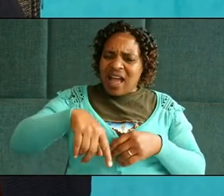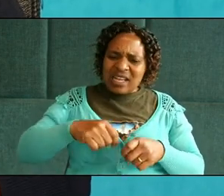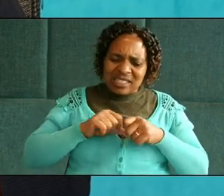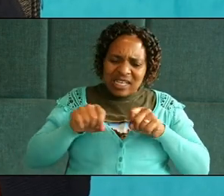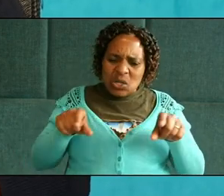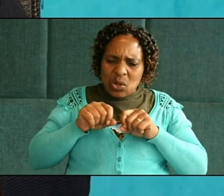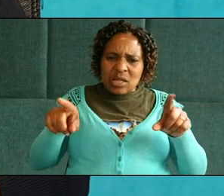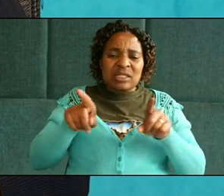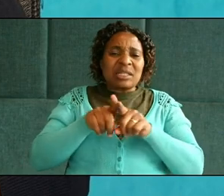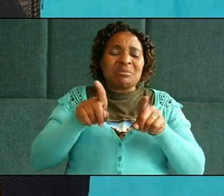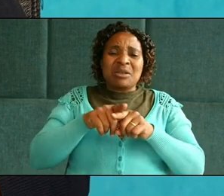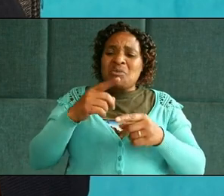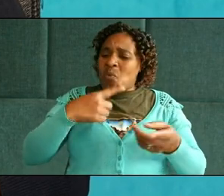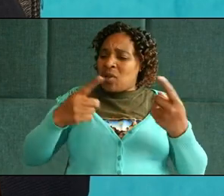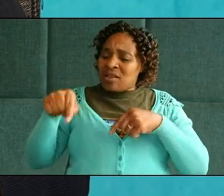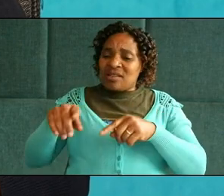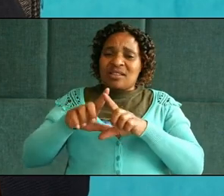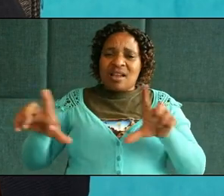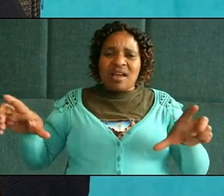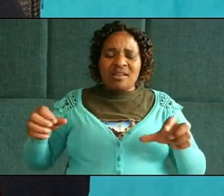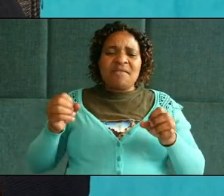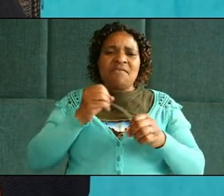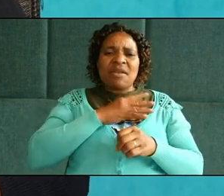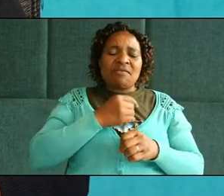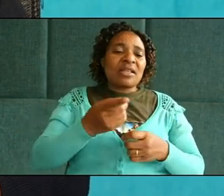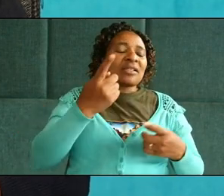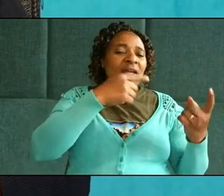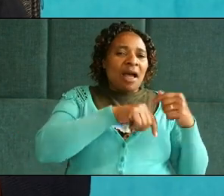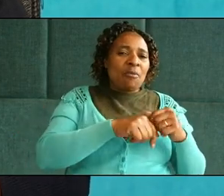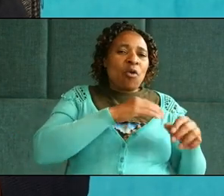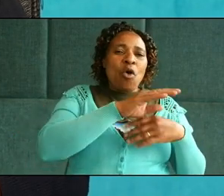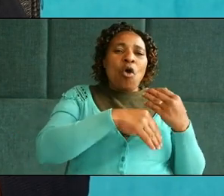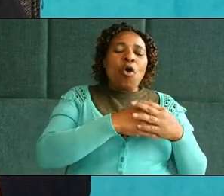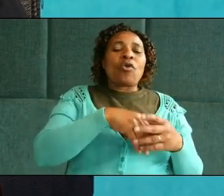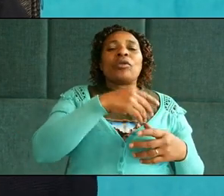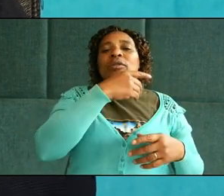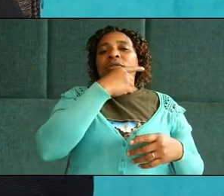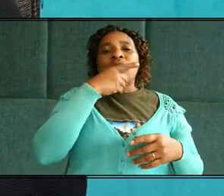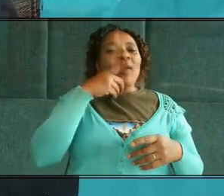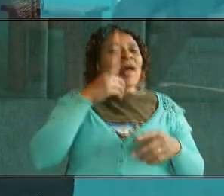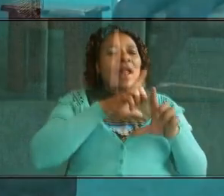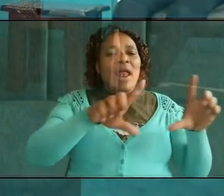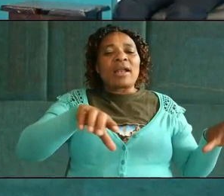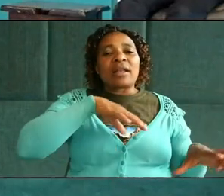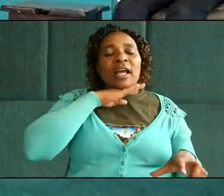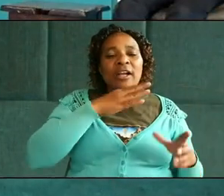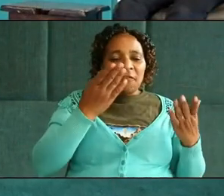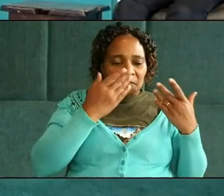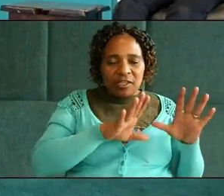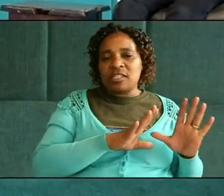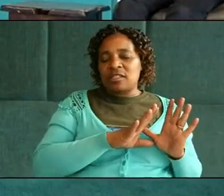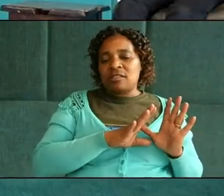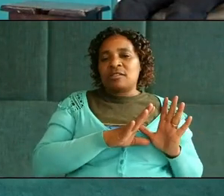conquer this land, they saw their fears come to life, and they all died in the wilderness. Yeah.